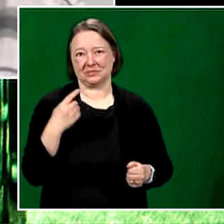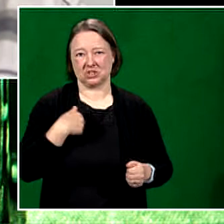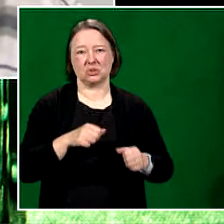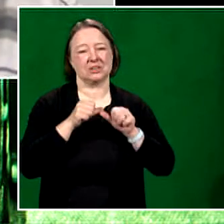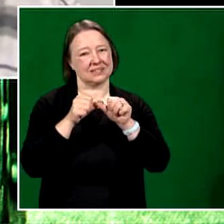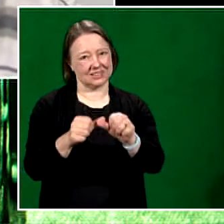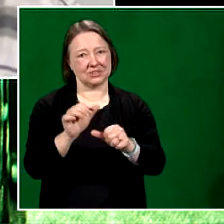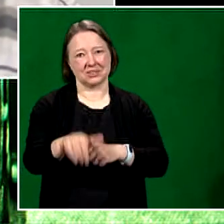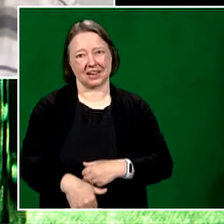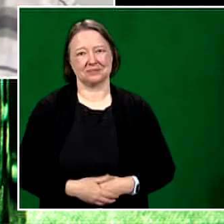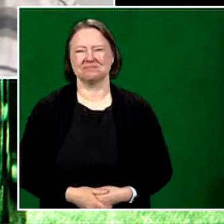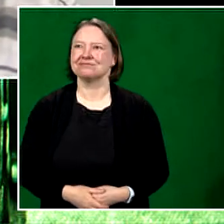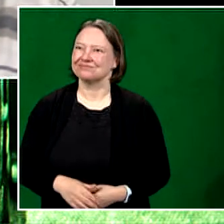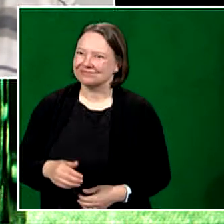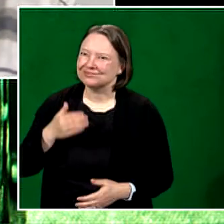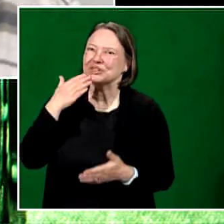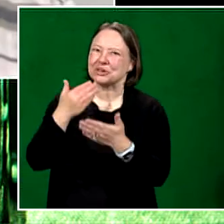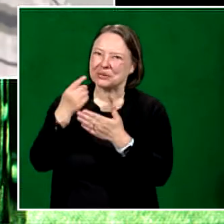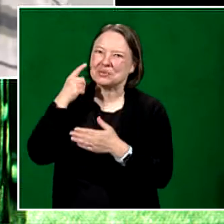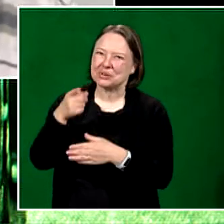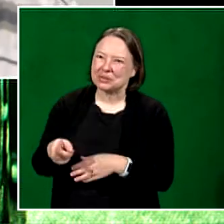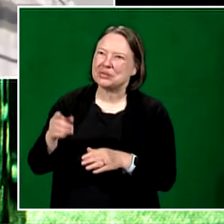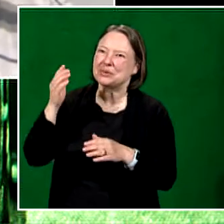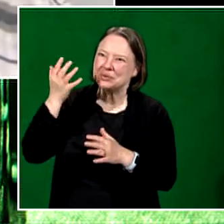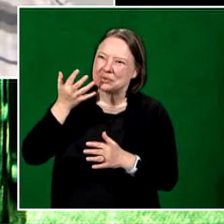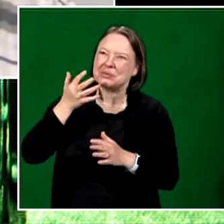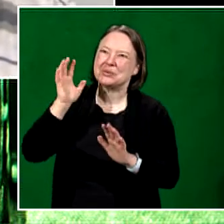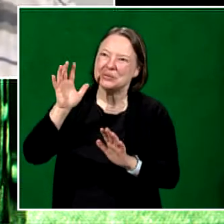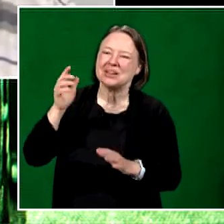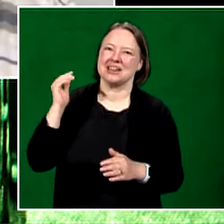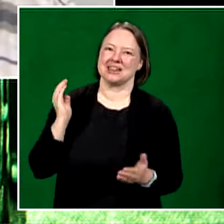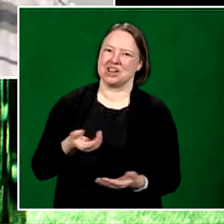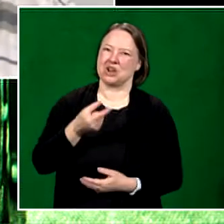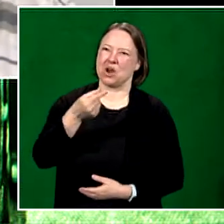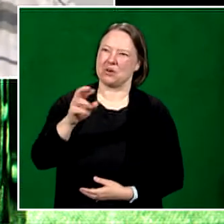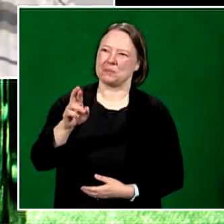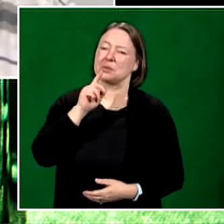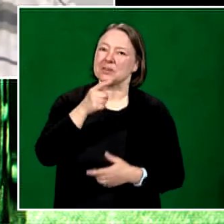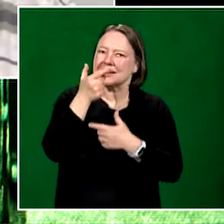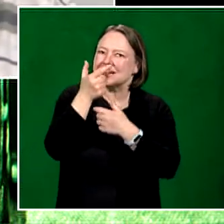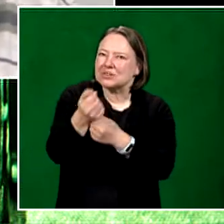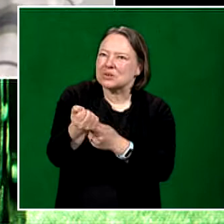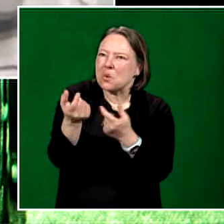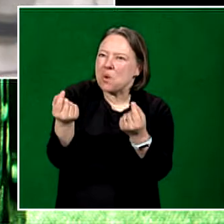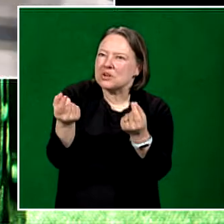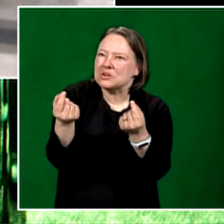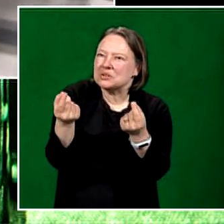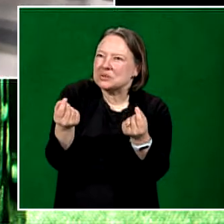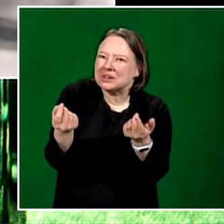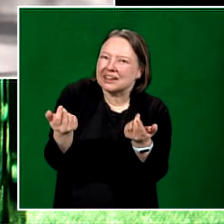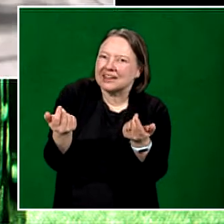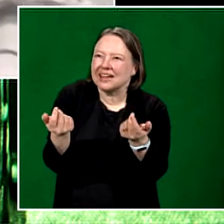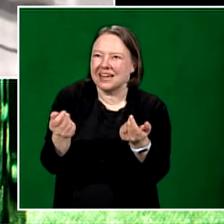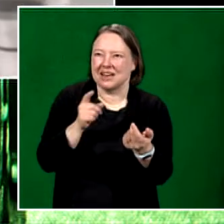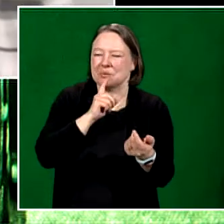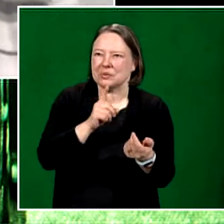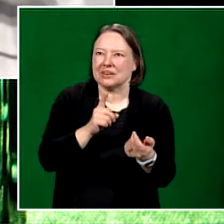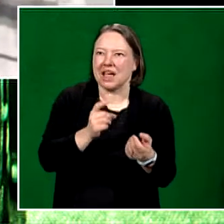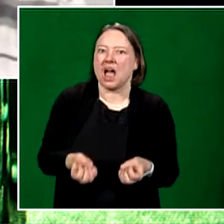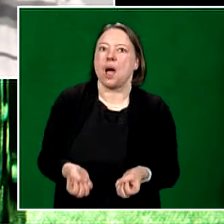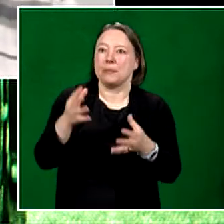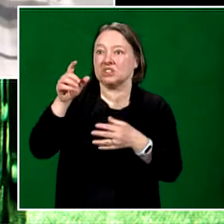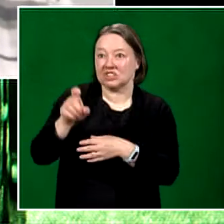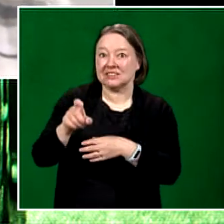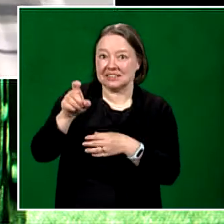that over. Good for you. That's incredible. I'm here in Grand Rapids, so I'm very interested in what you're doing, and certainly the amount of need